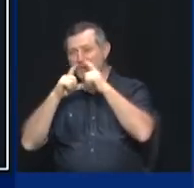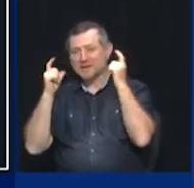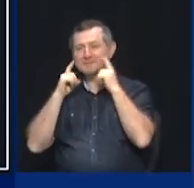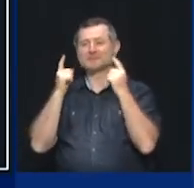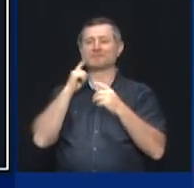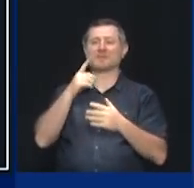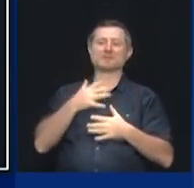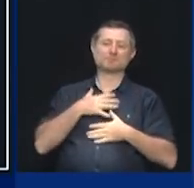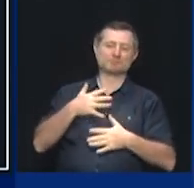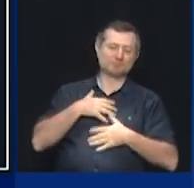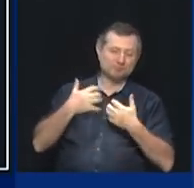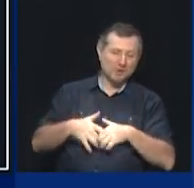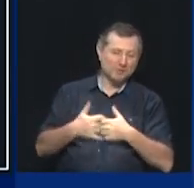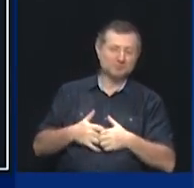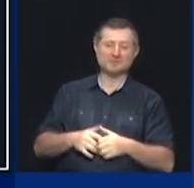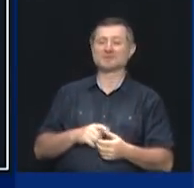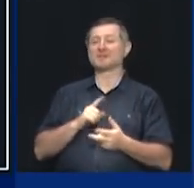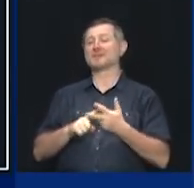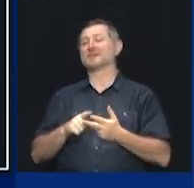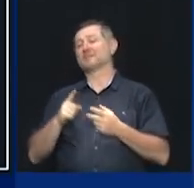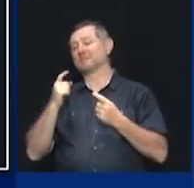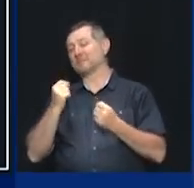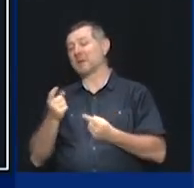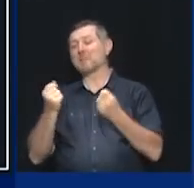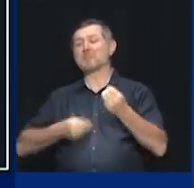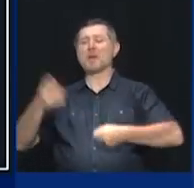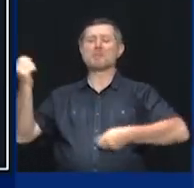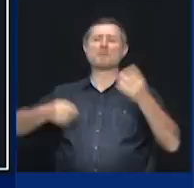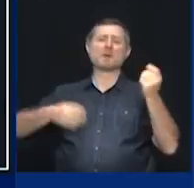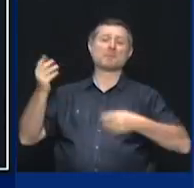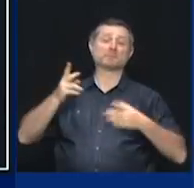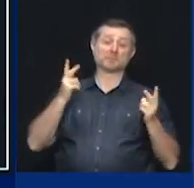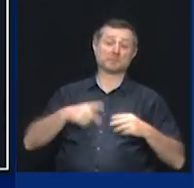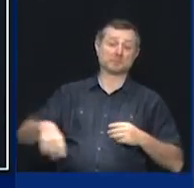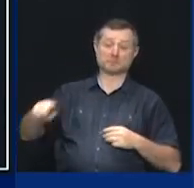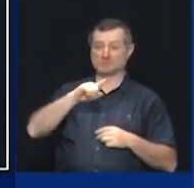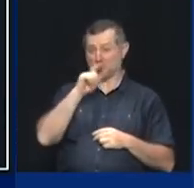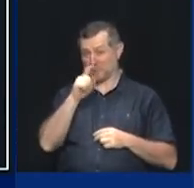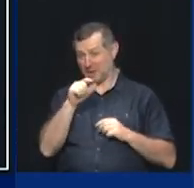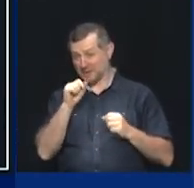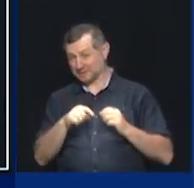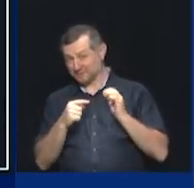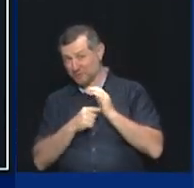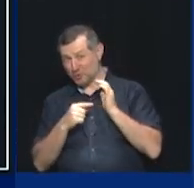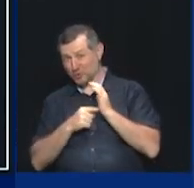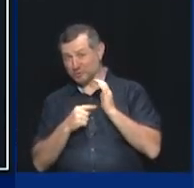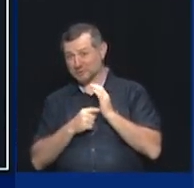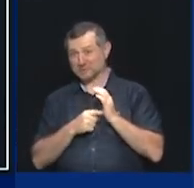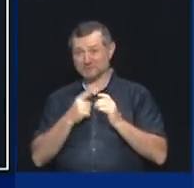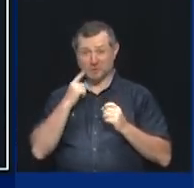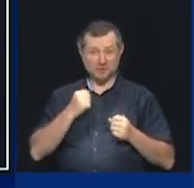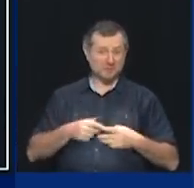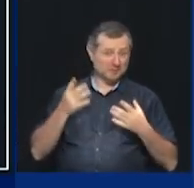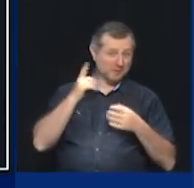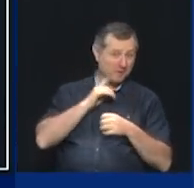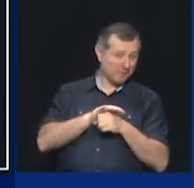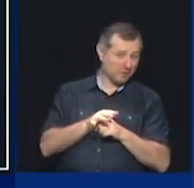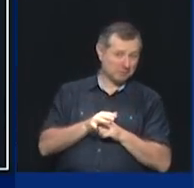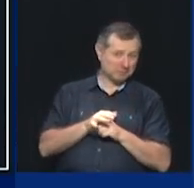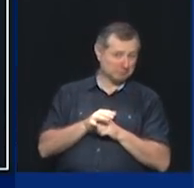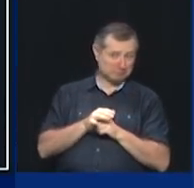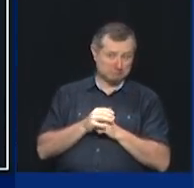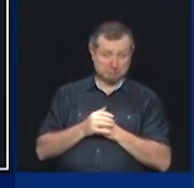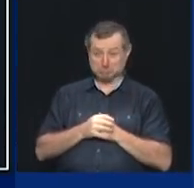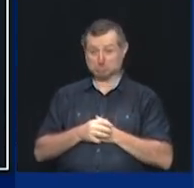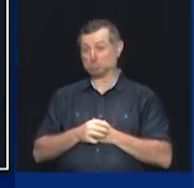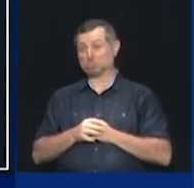dollars. Nobody said, oh, can we afford to spend money on COVID? Why? Because it was a matter of life and